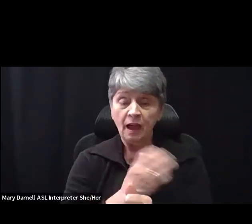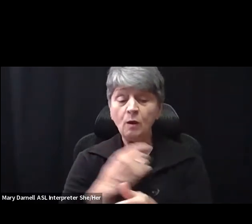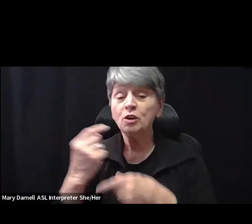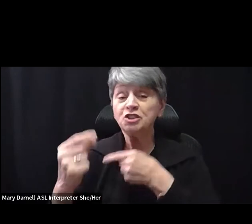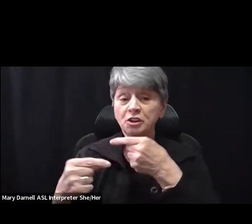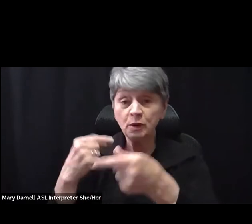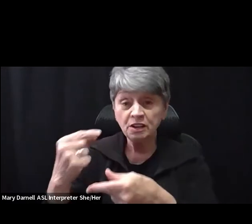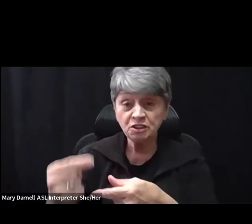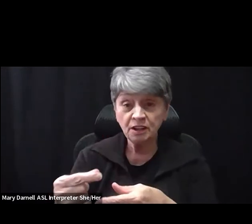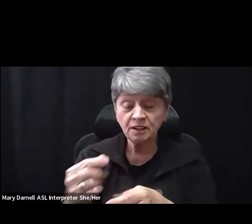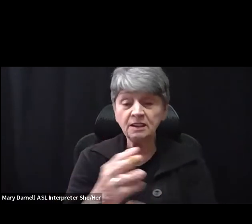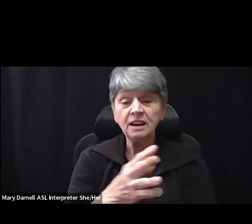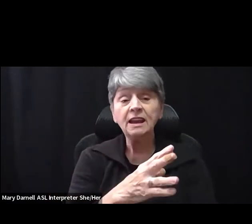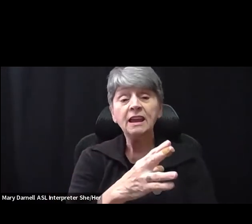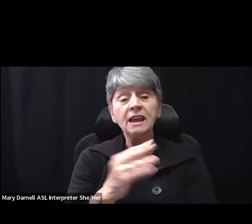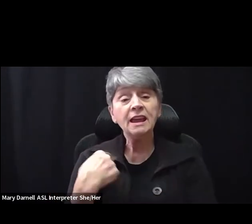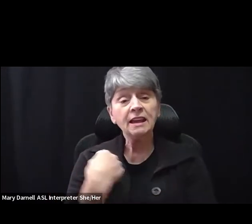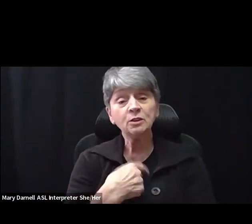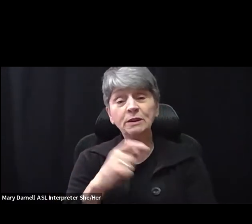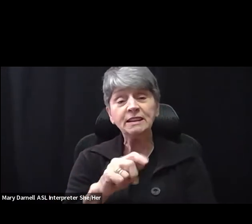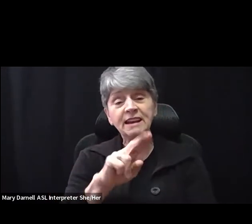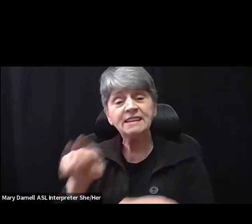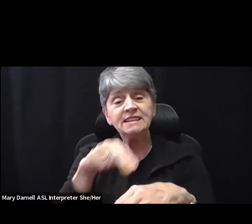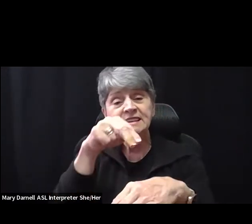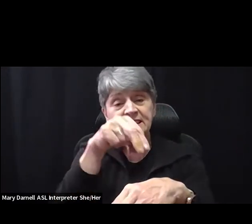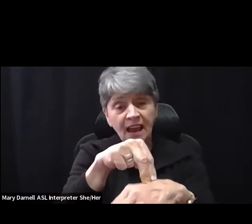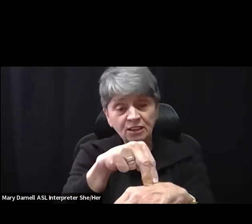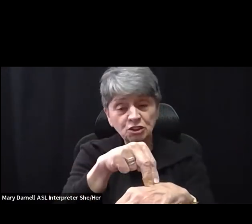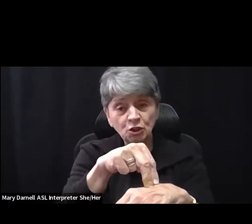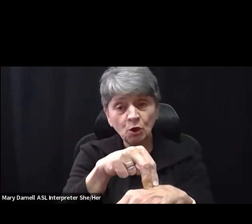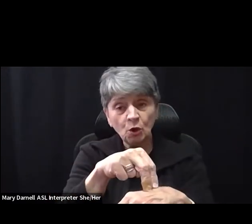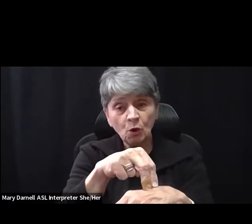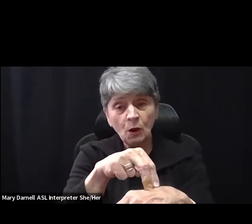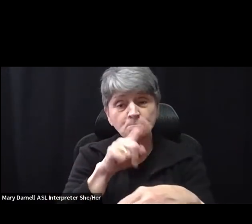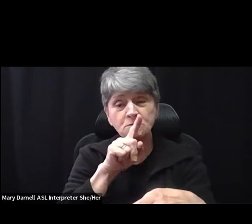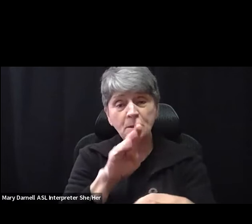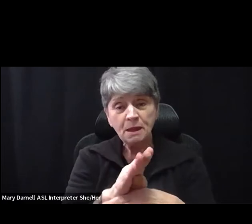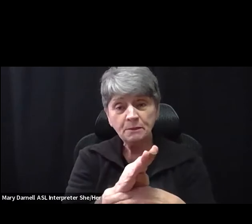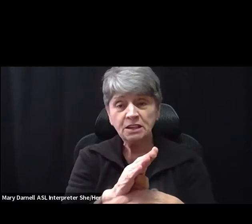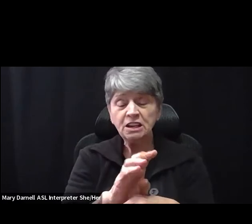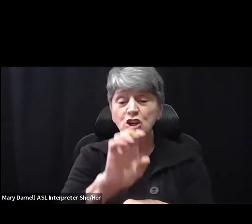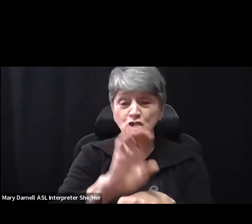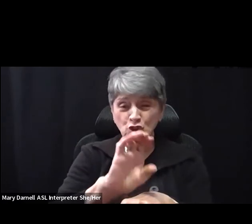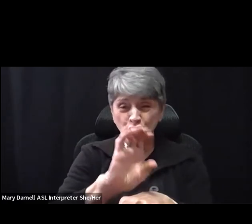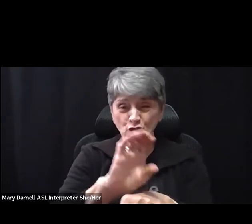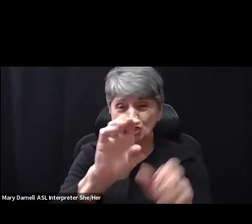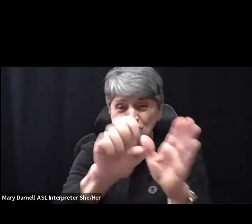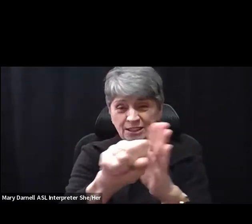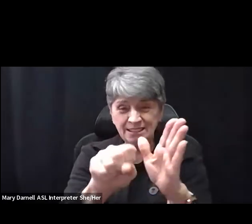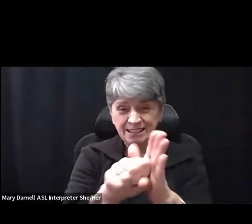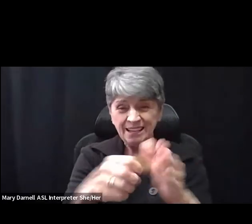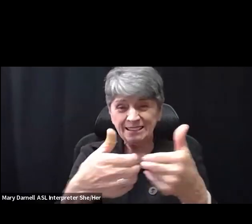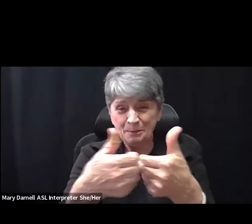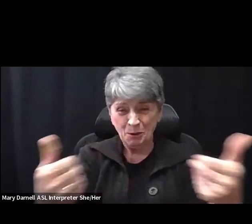we need is a national recommitment to church-state separation. How does that sound? I wish we could unmute